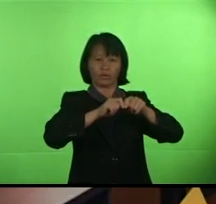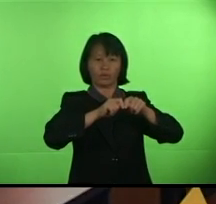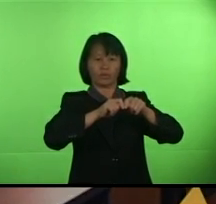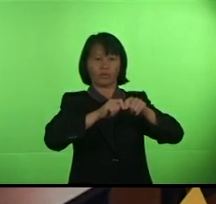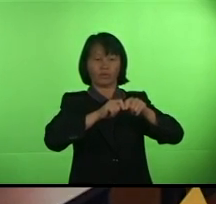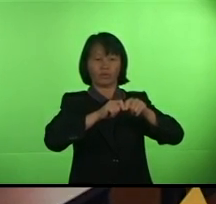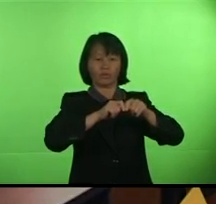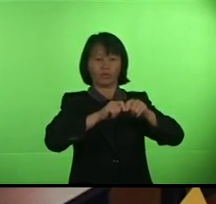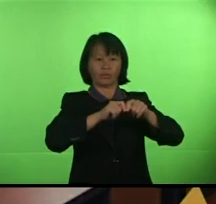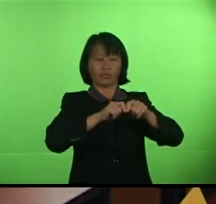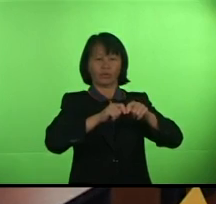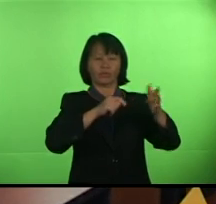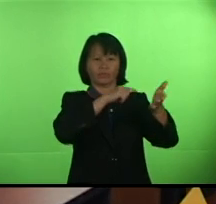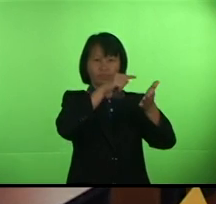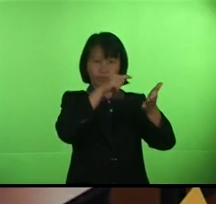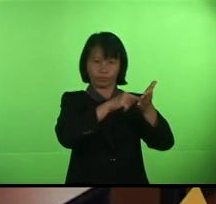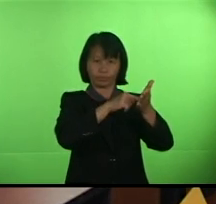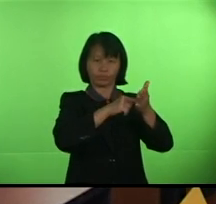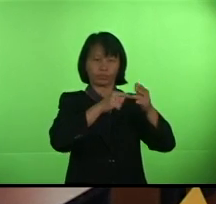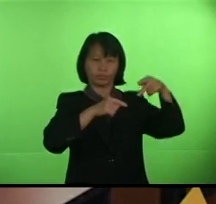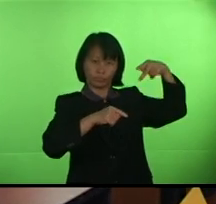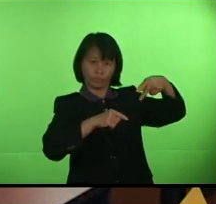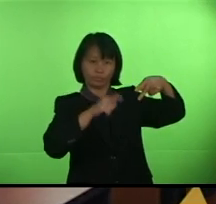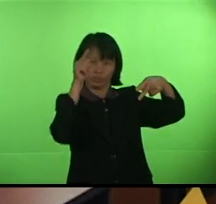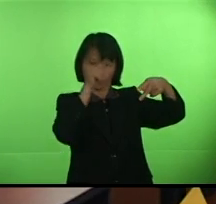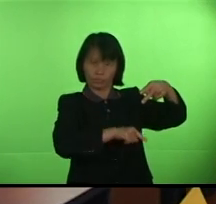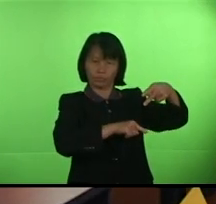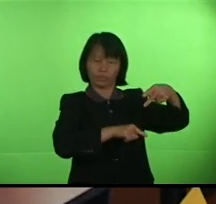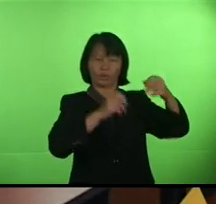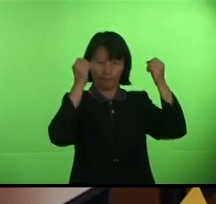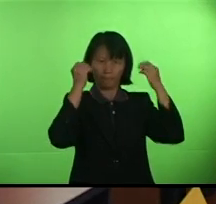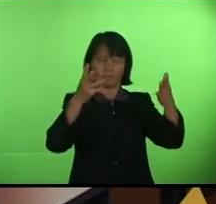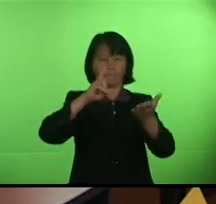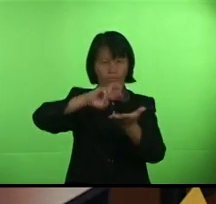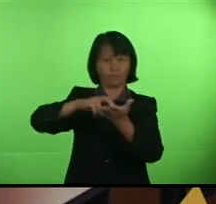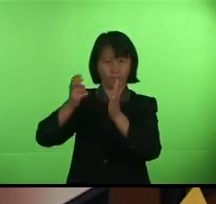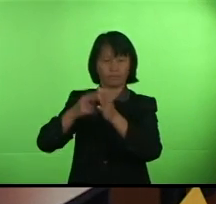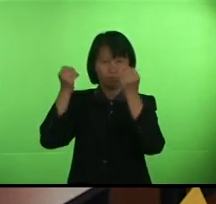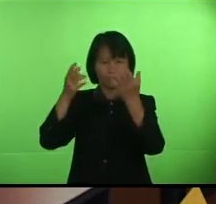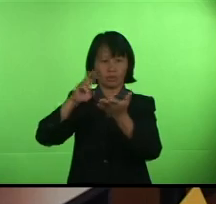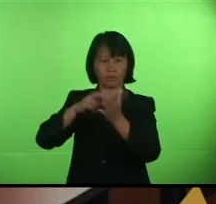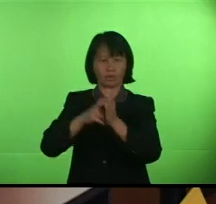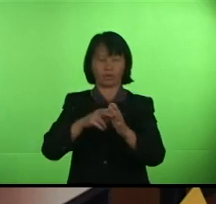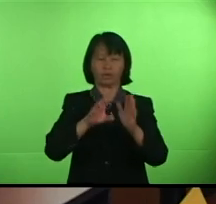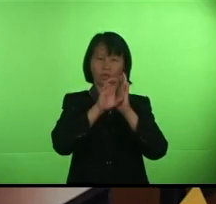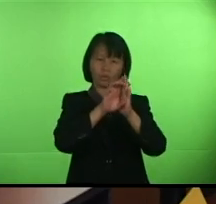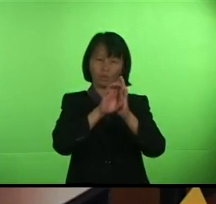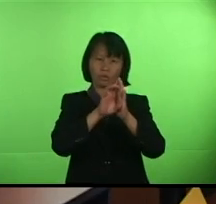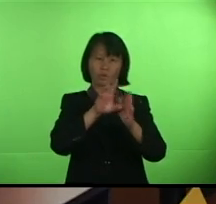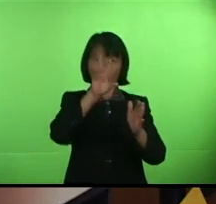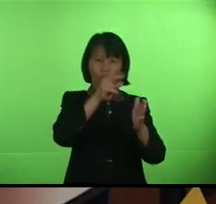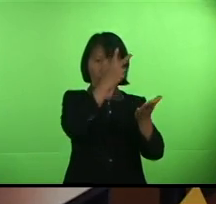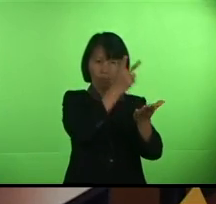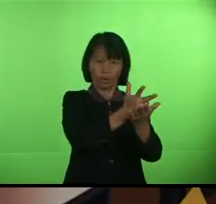sign tells you thousands of words. For example, no parking next to the house. What if next to the